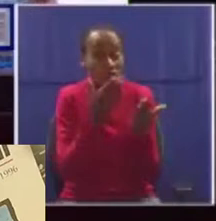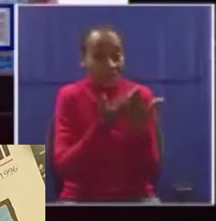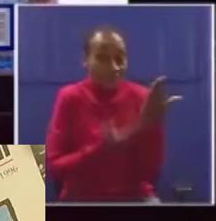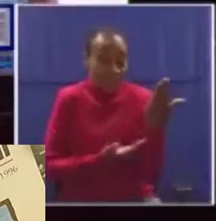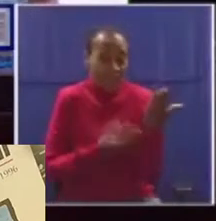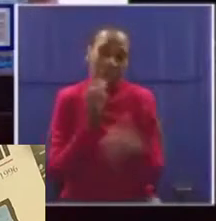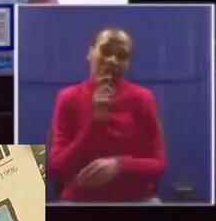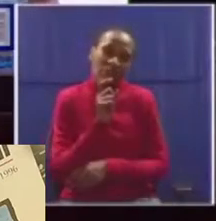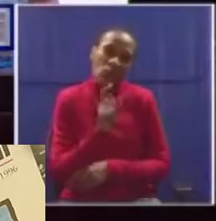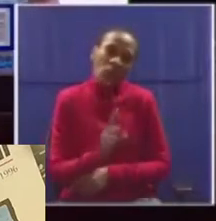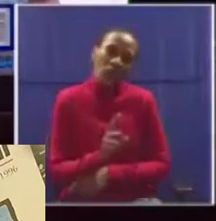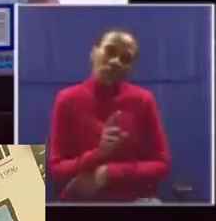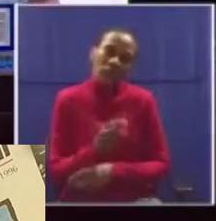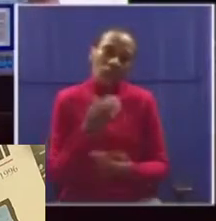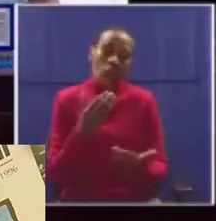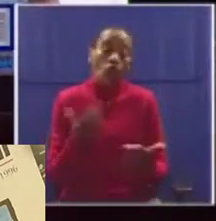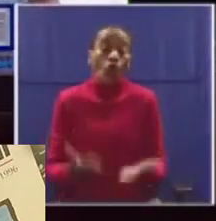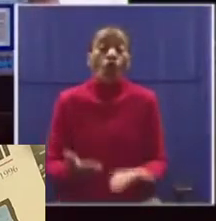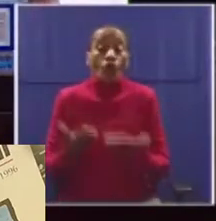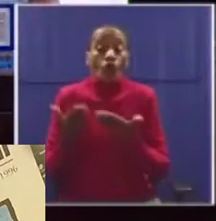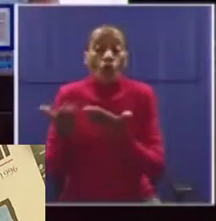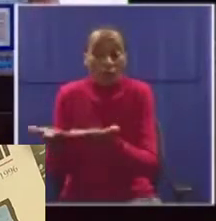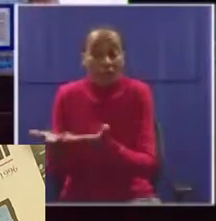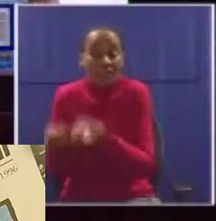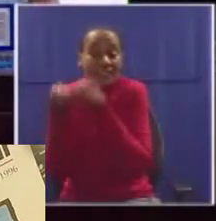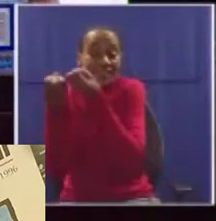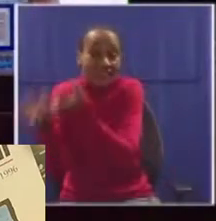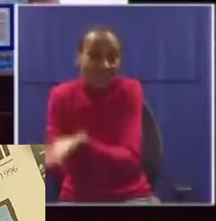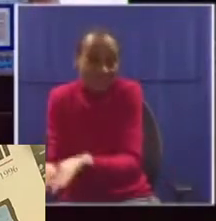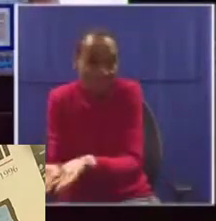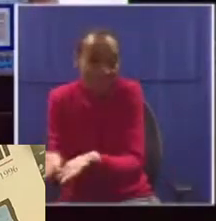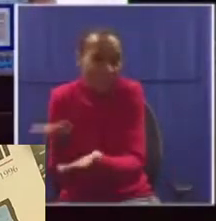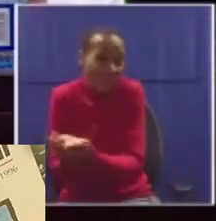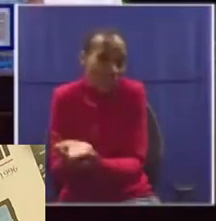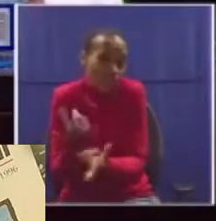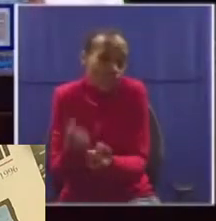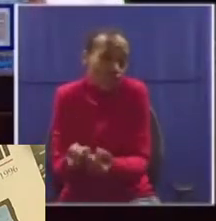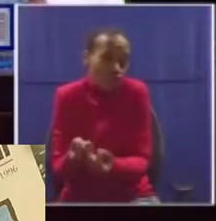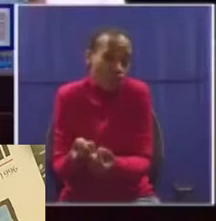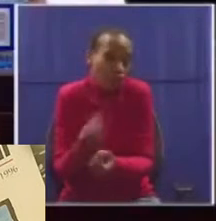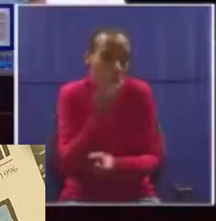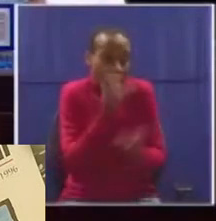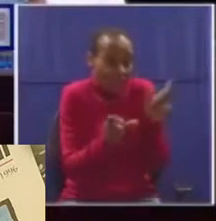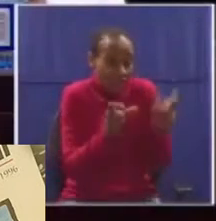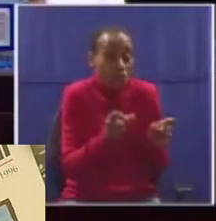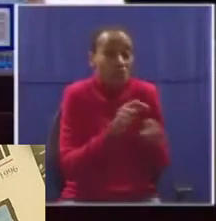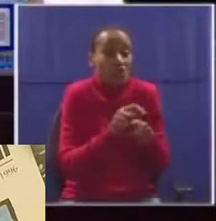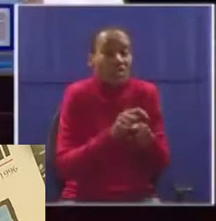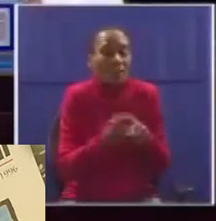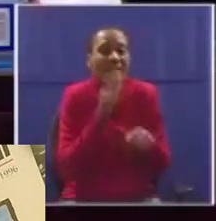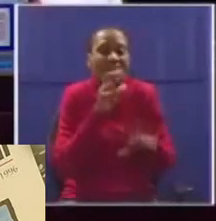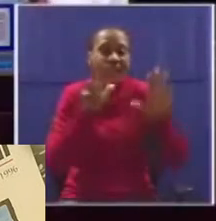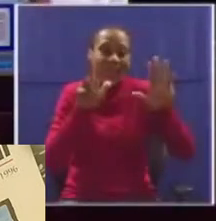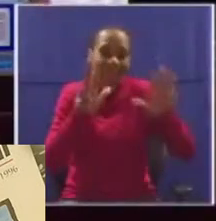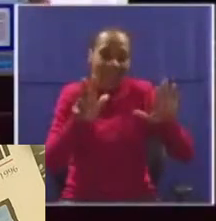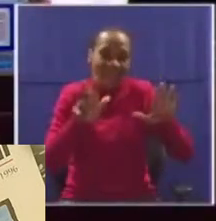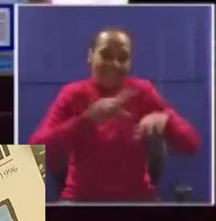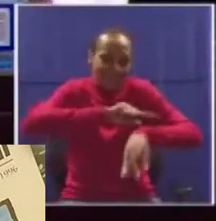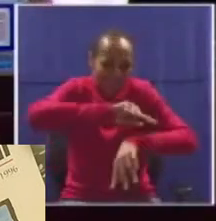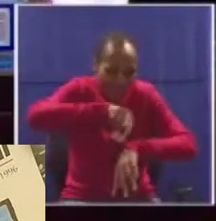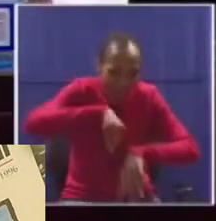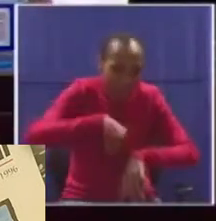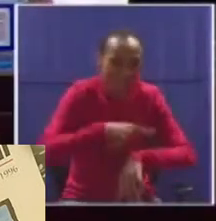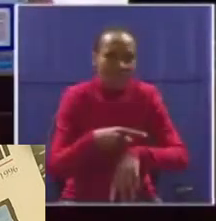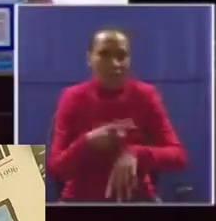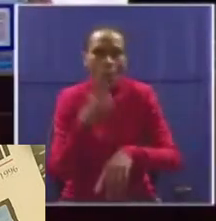provide for the rendering of community service by candidate legal practitioners who must undertake eight hours per annum community